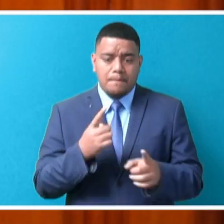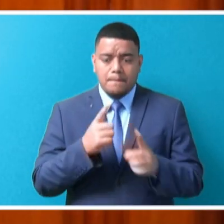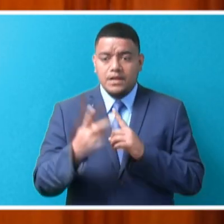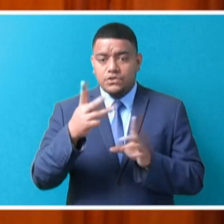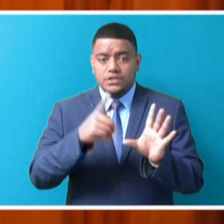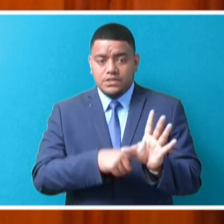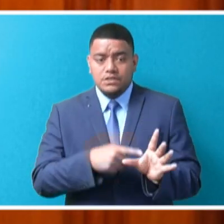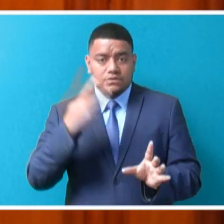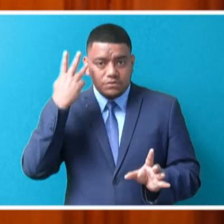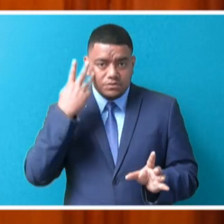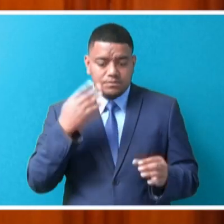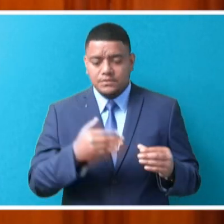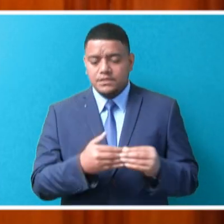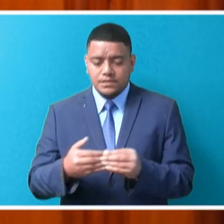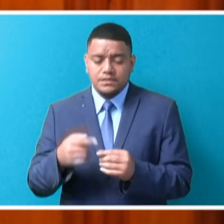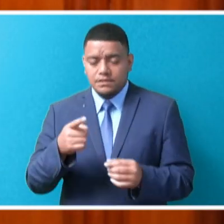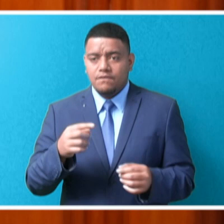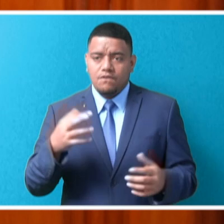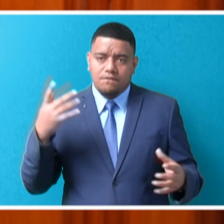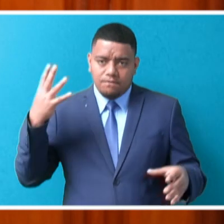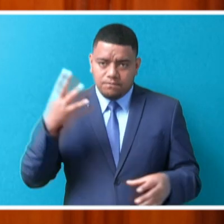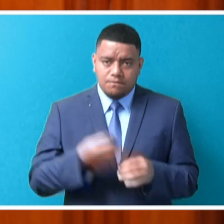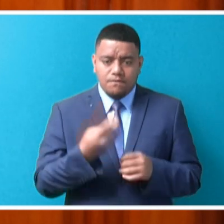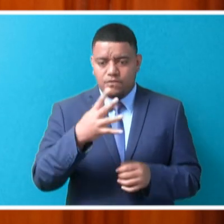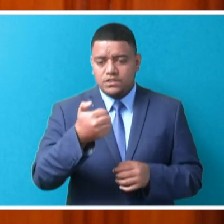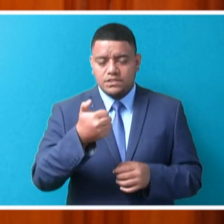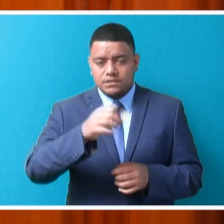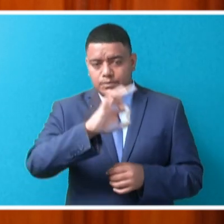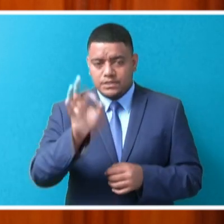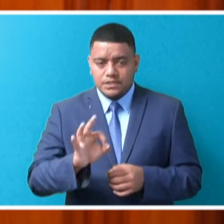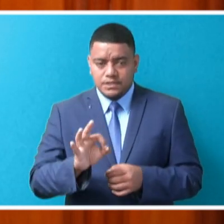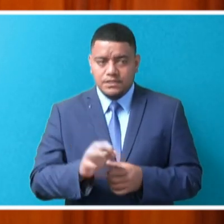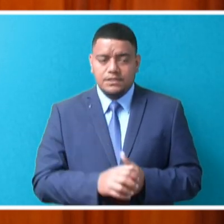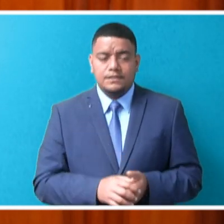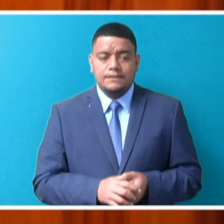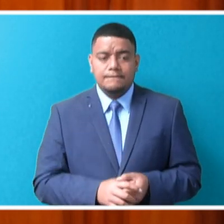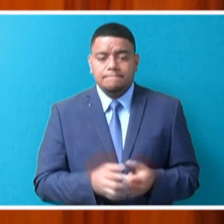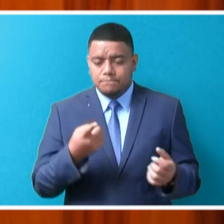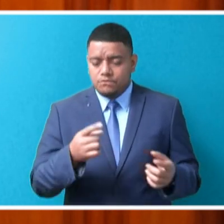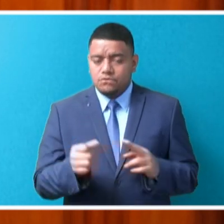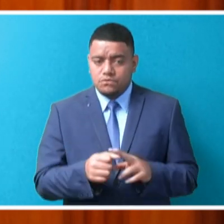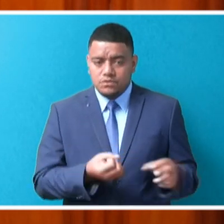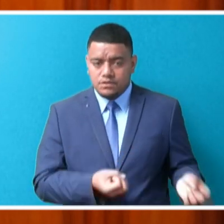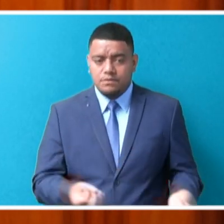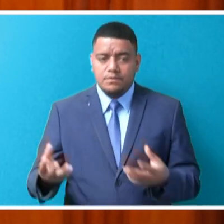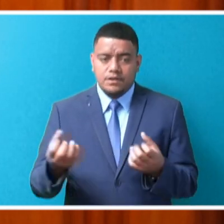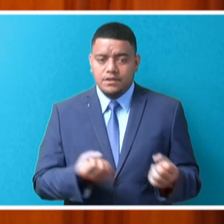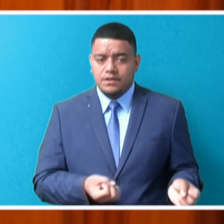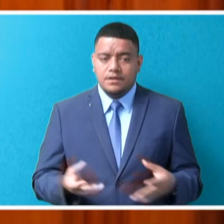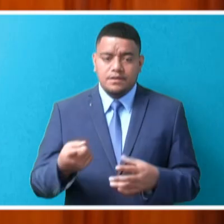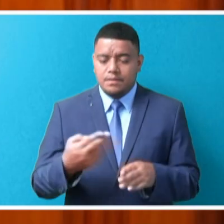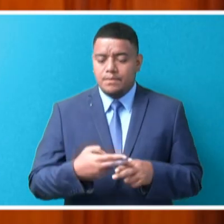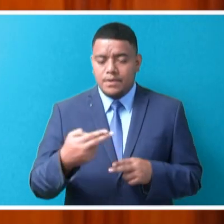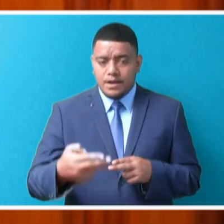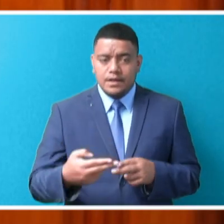years, women-led nurseries have accounted for an average of 46% of total seedling suppliers. Similarly, within our replanting